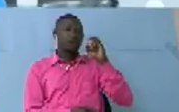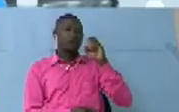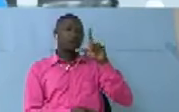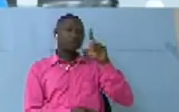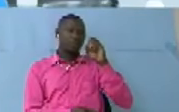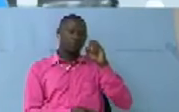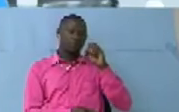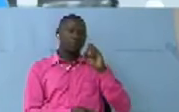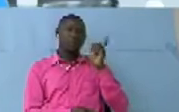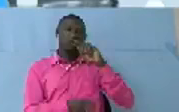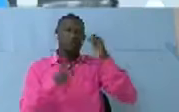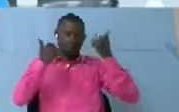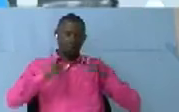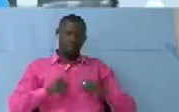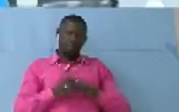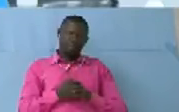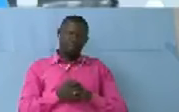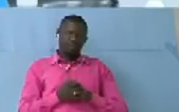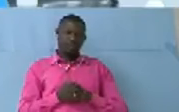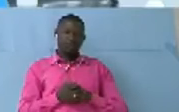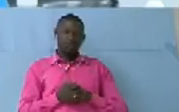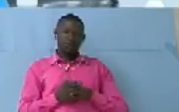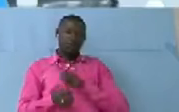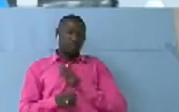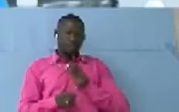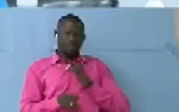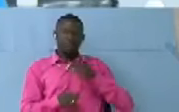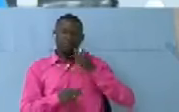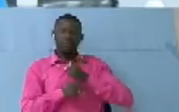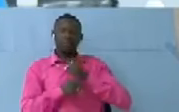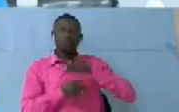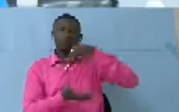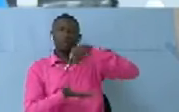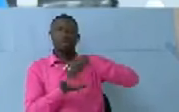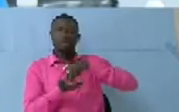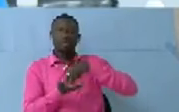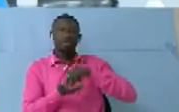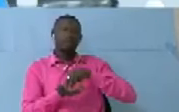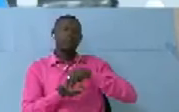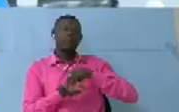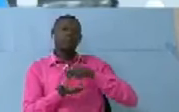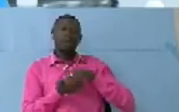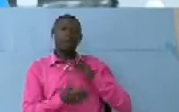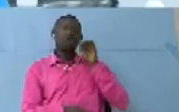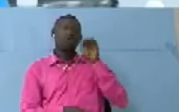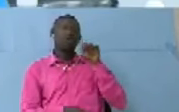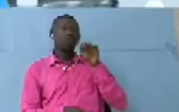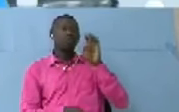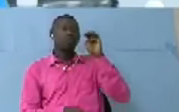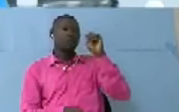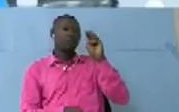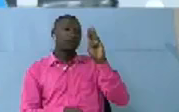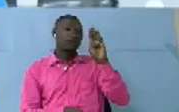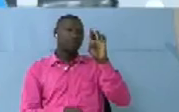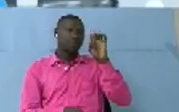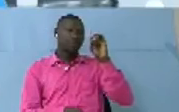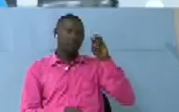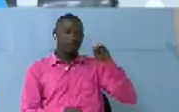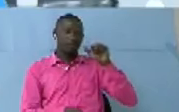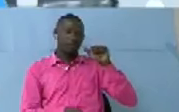to stand. So, Ibrahim Ajaban took money. They called Ibrahim Ajaban's name. And in Nekiamano Kafubayo.